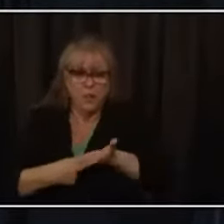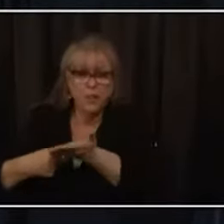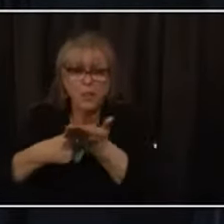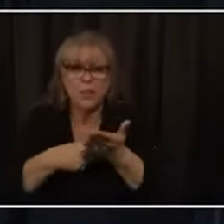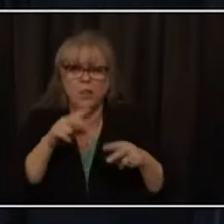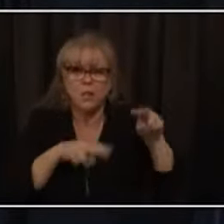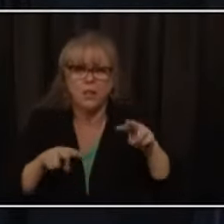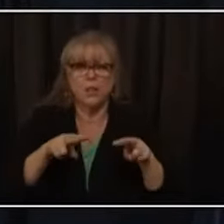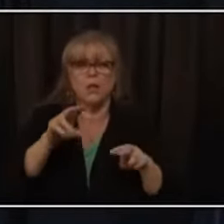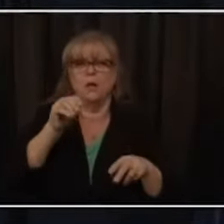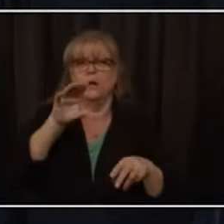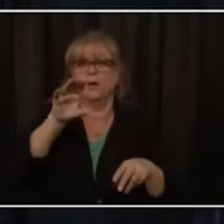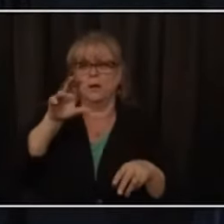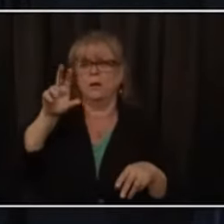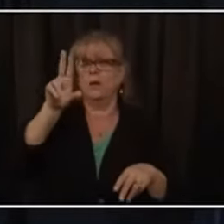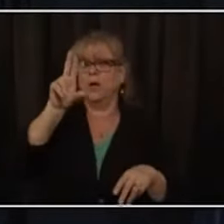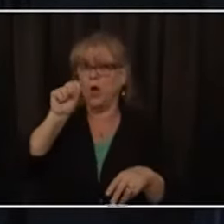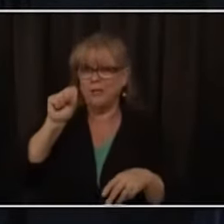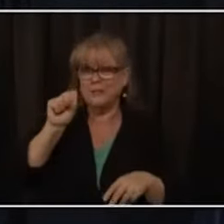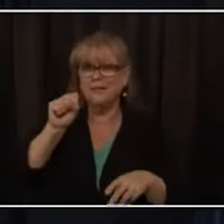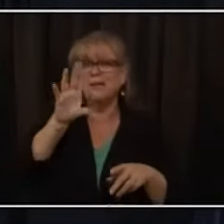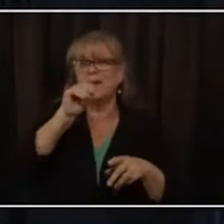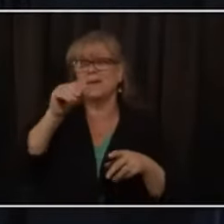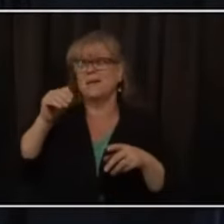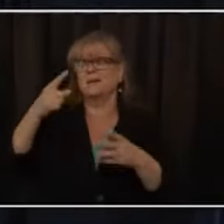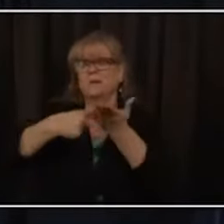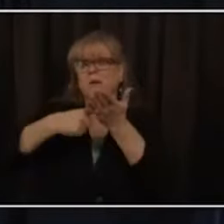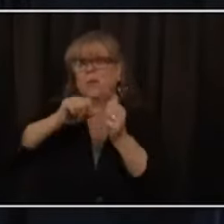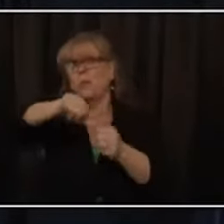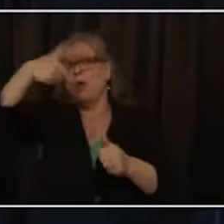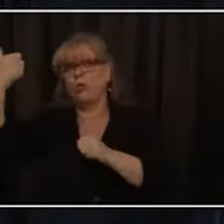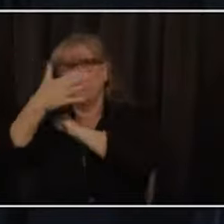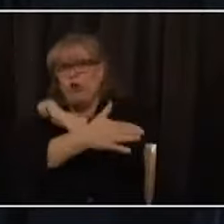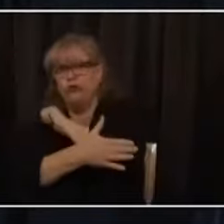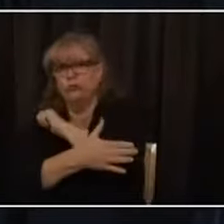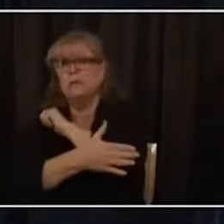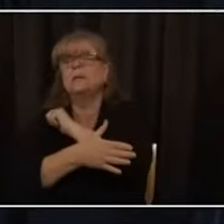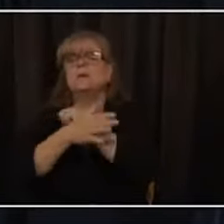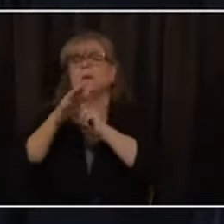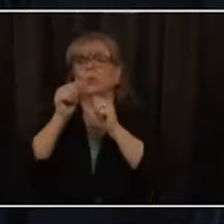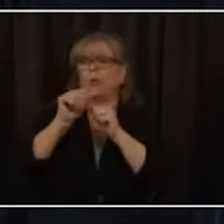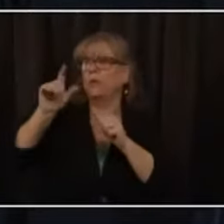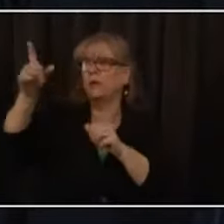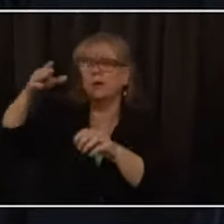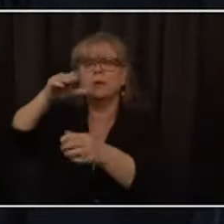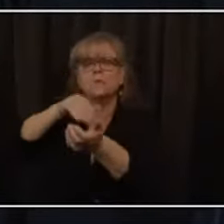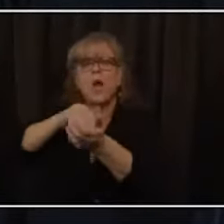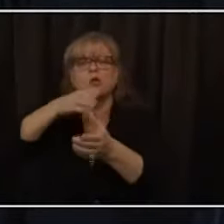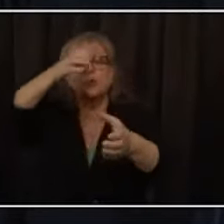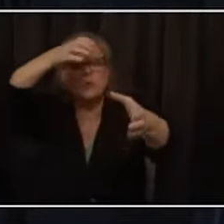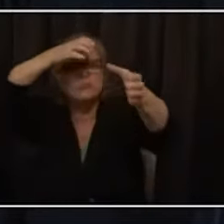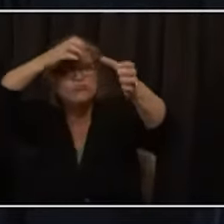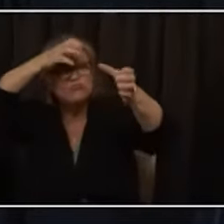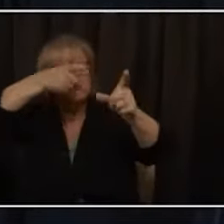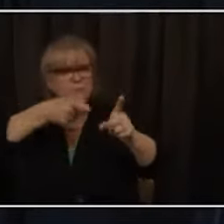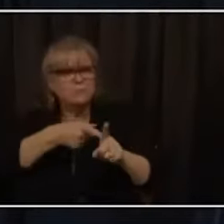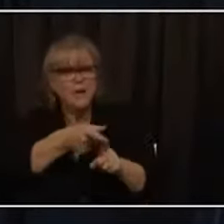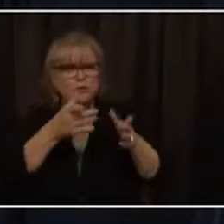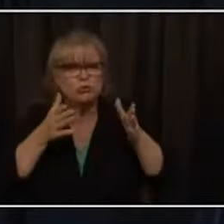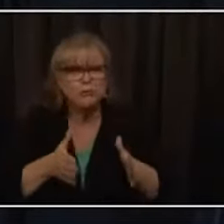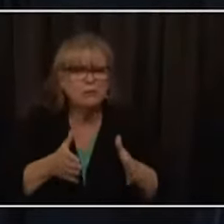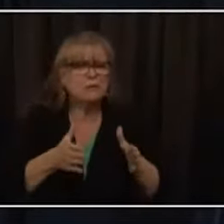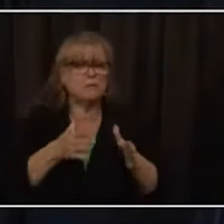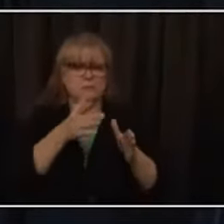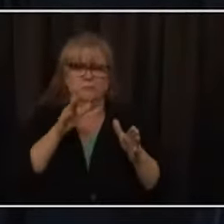have specialists in immunology and hematology come to discuss these findings. And they'll review